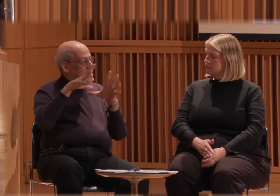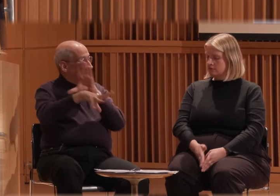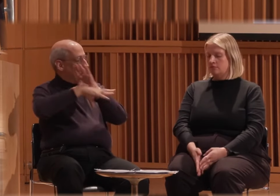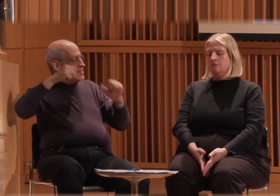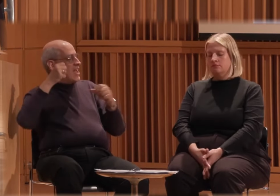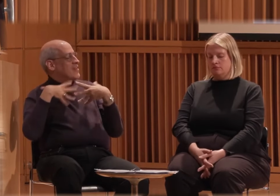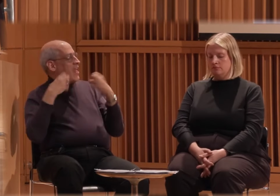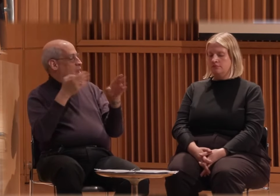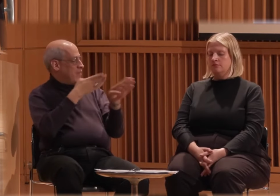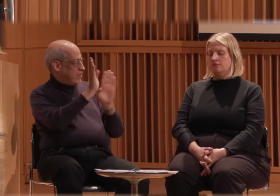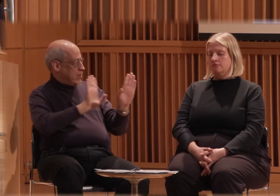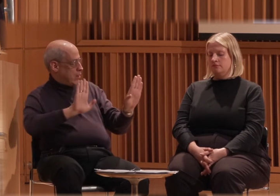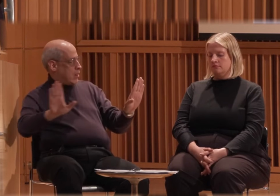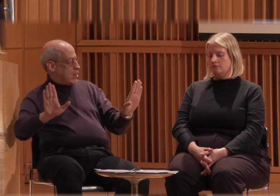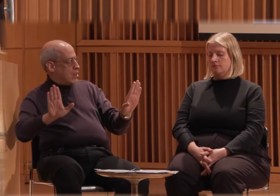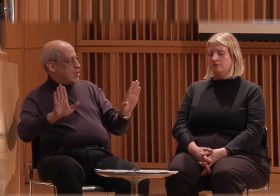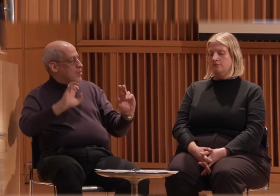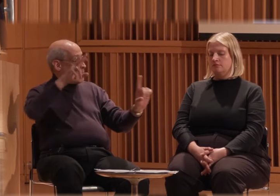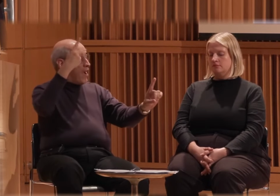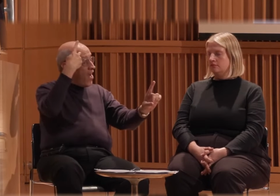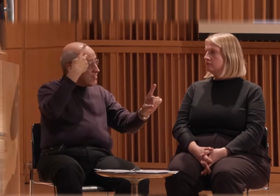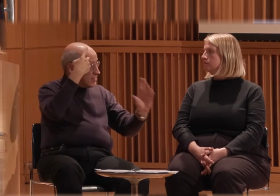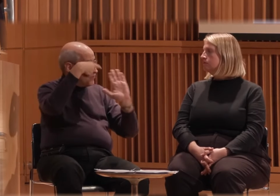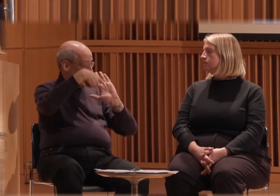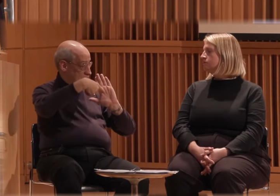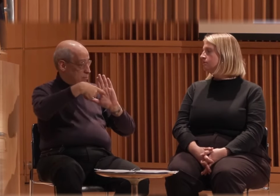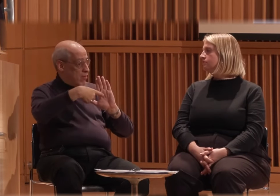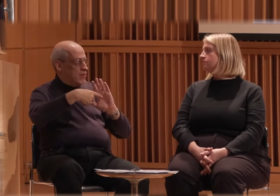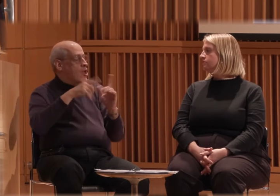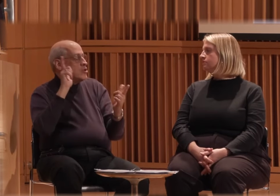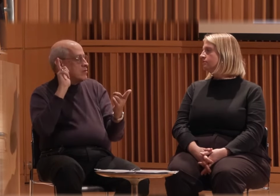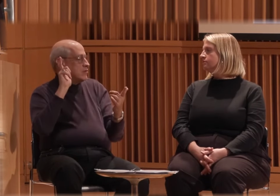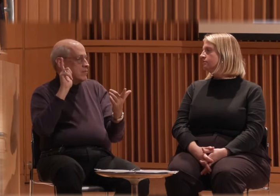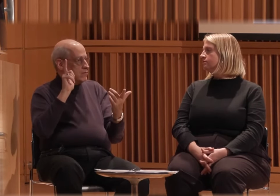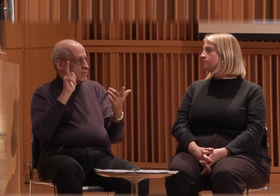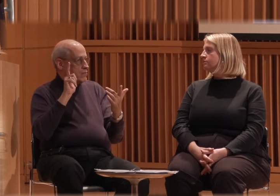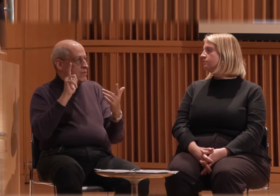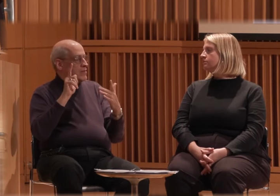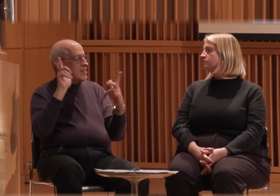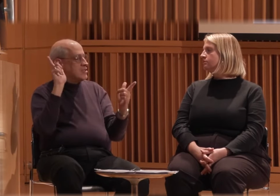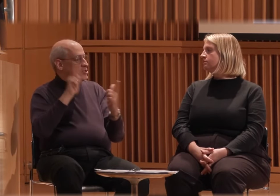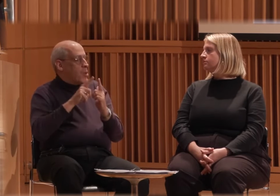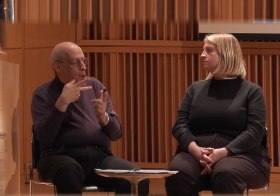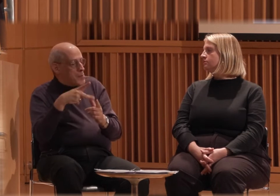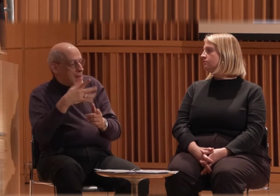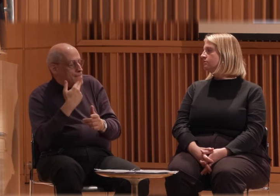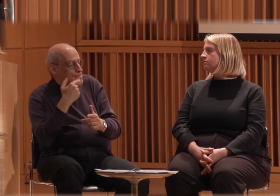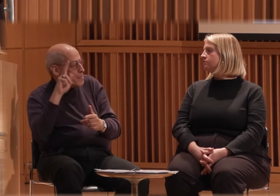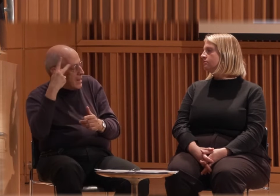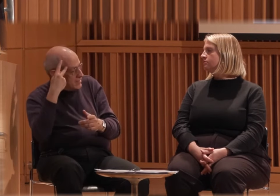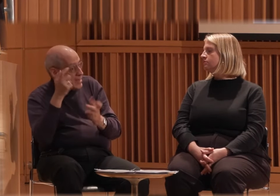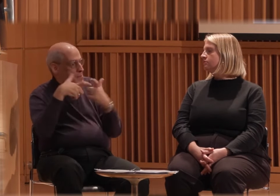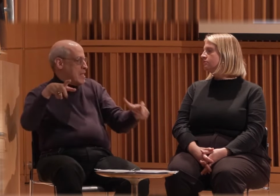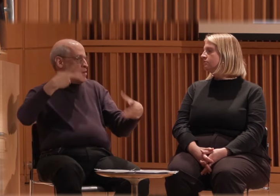includes, there's no way around it, politics in a both a small P sense and a capital P sense in terms of elected